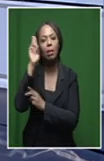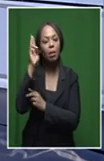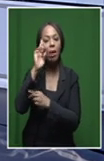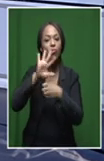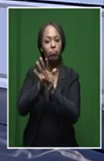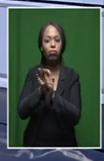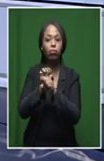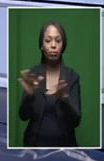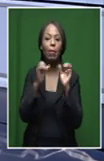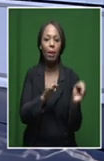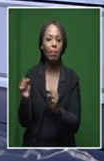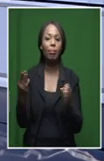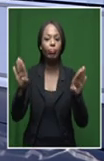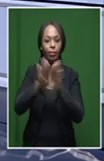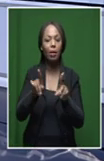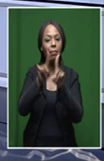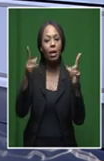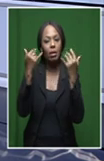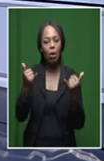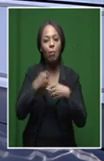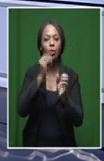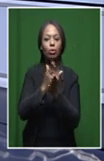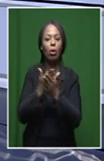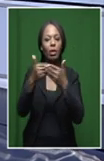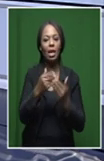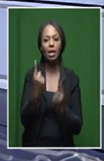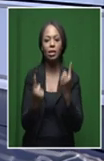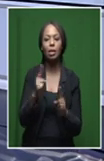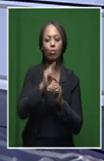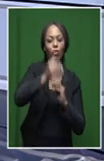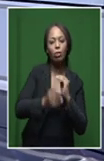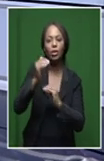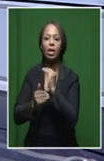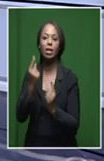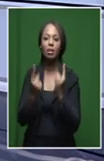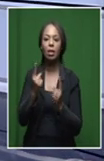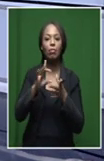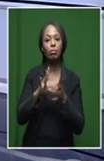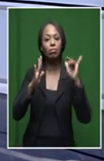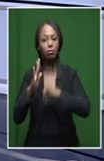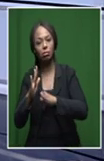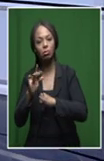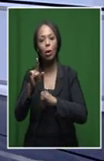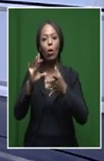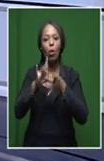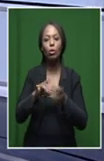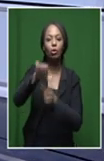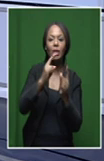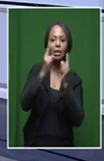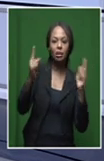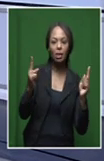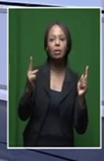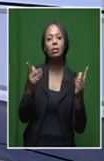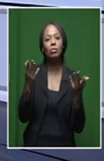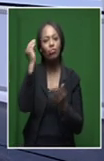It may seem like we're not, but let us make sure that we look after each other and protect each other. Remember to stay at home if you don't have to be out, social distance, and as